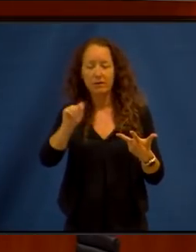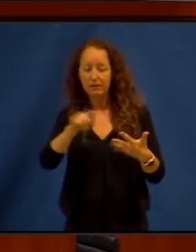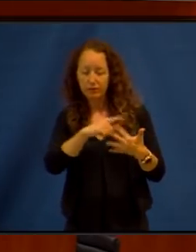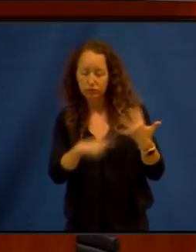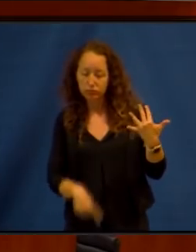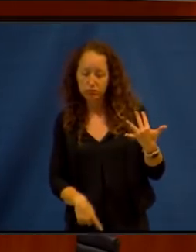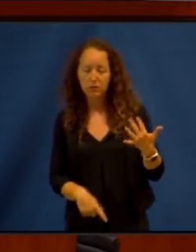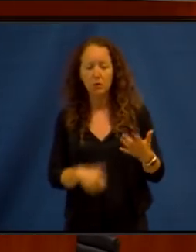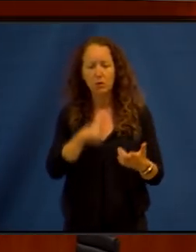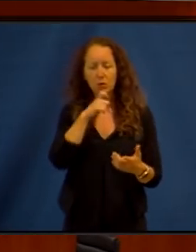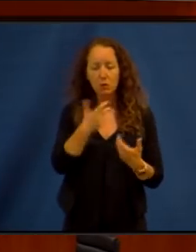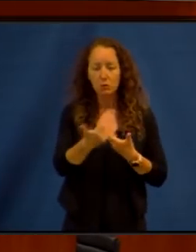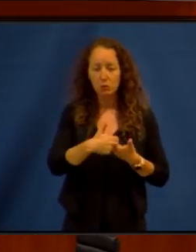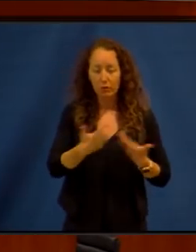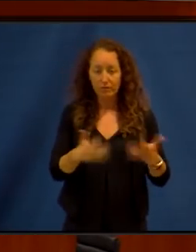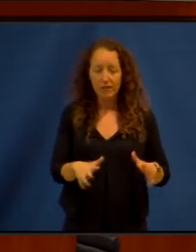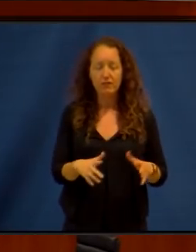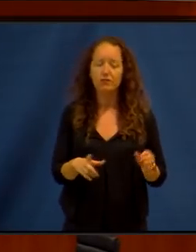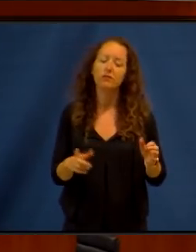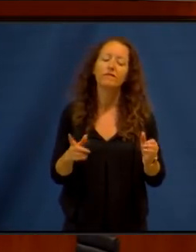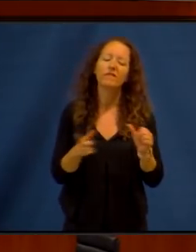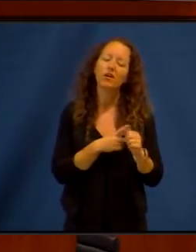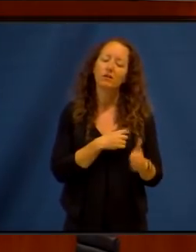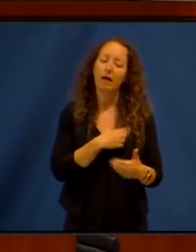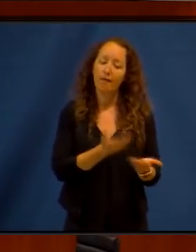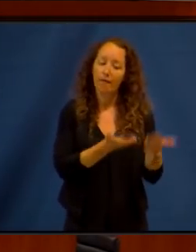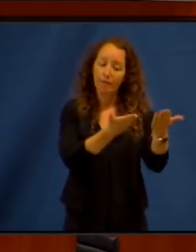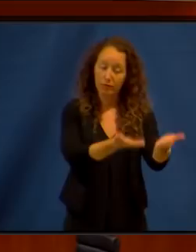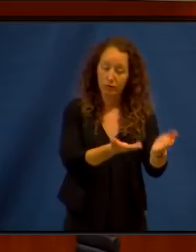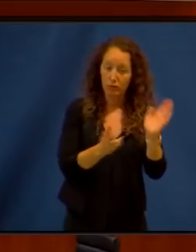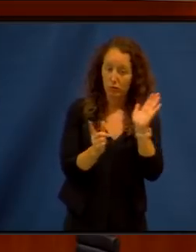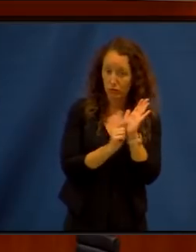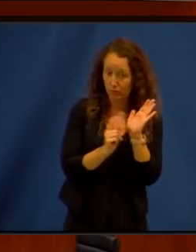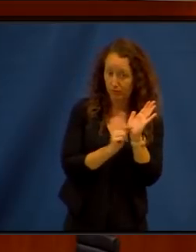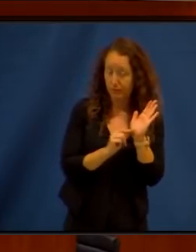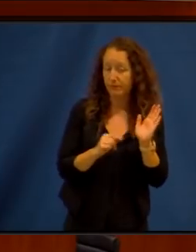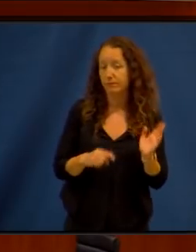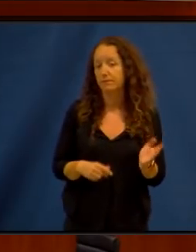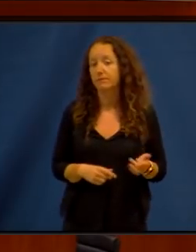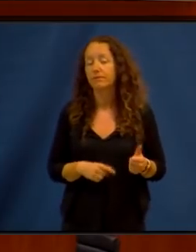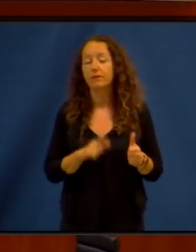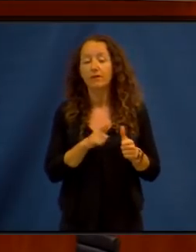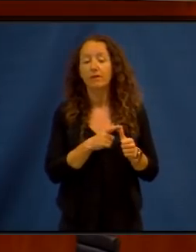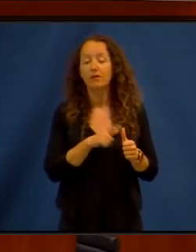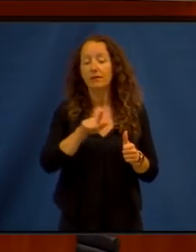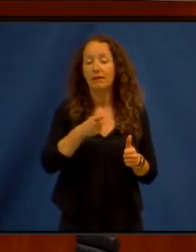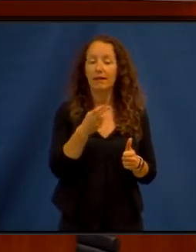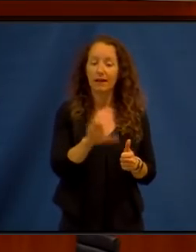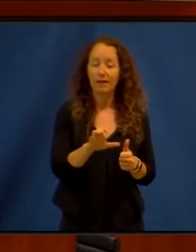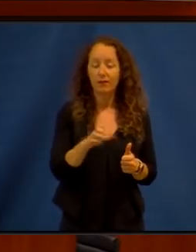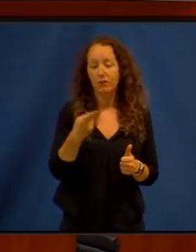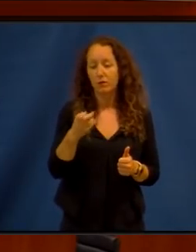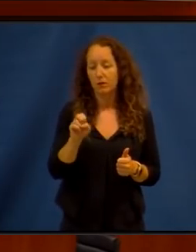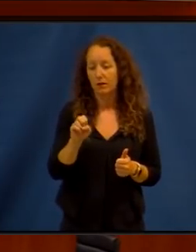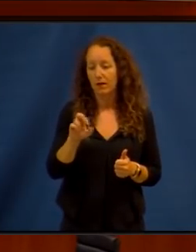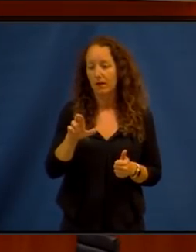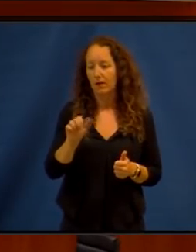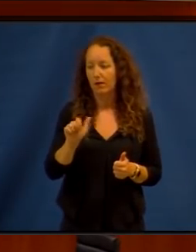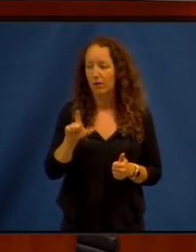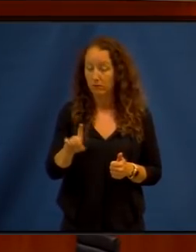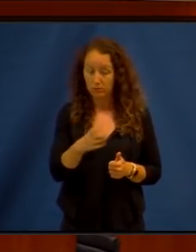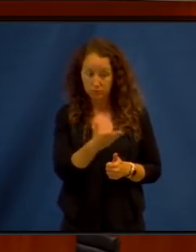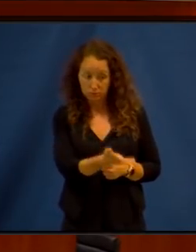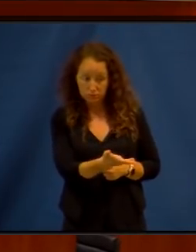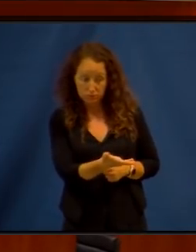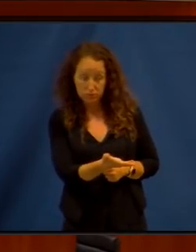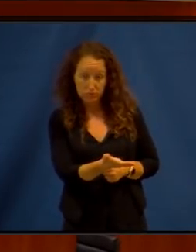with our three newspapers. And first of all, turning to the Lake Havasu City Herald, someone aboard there that